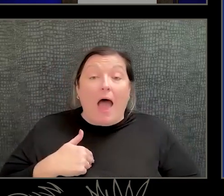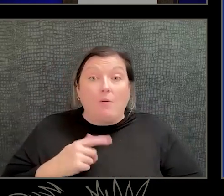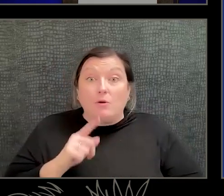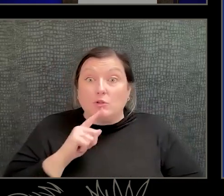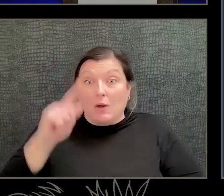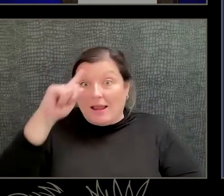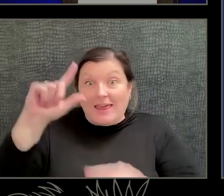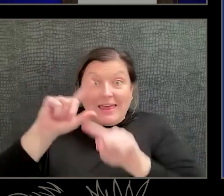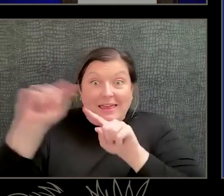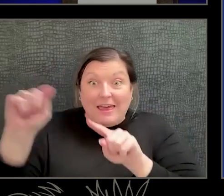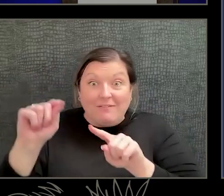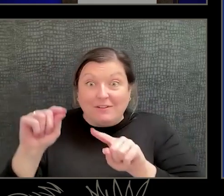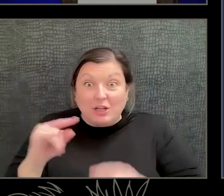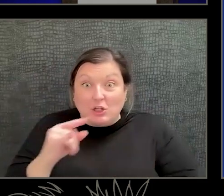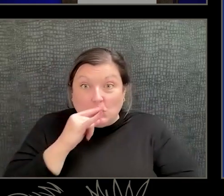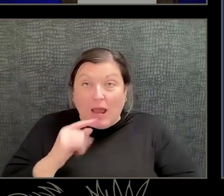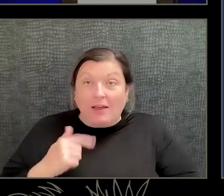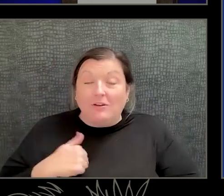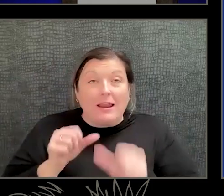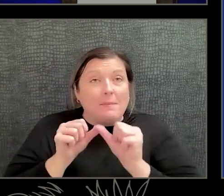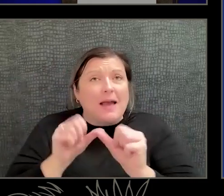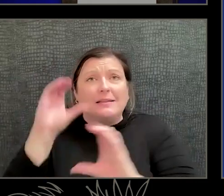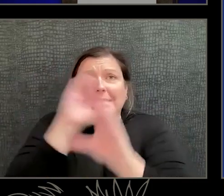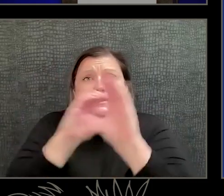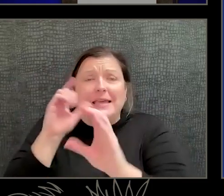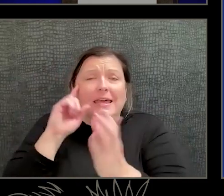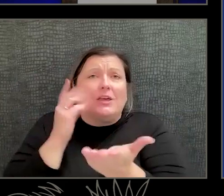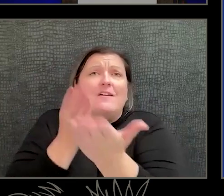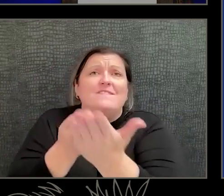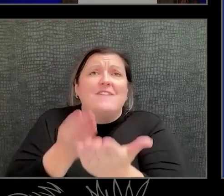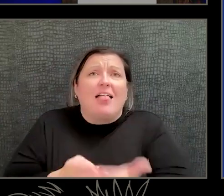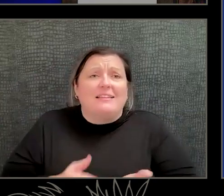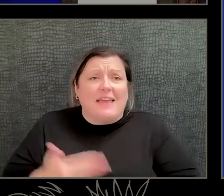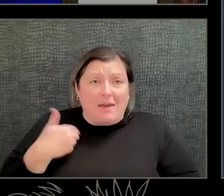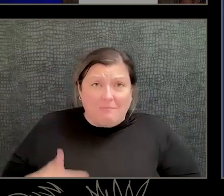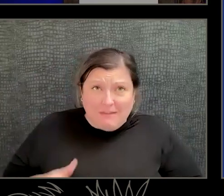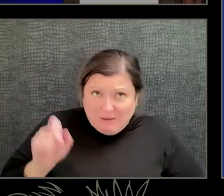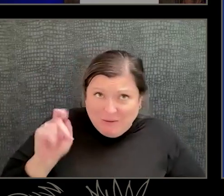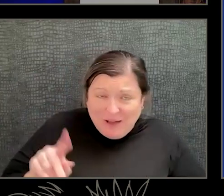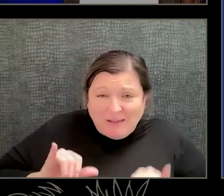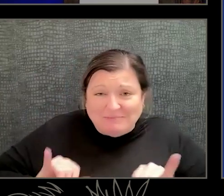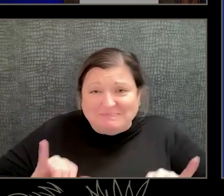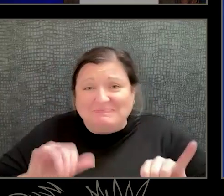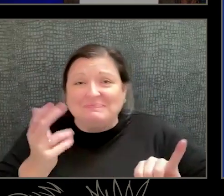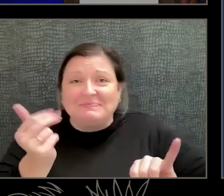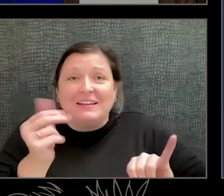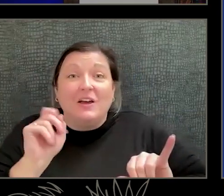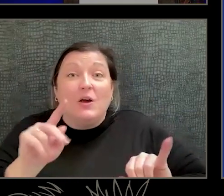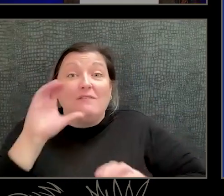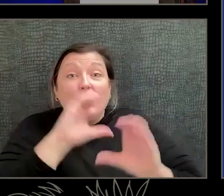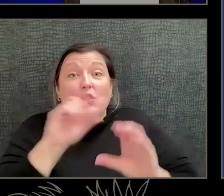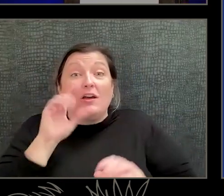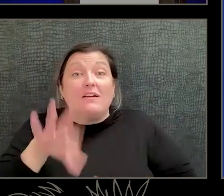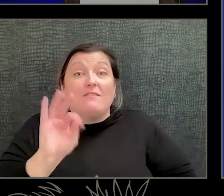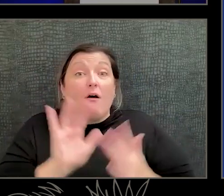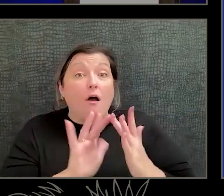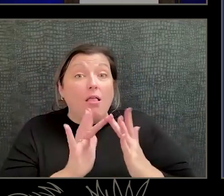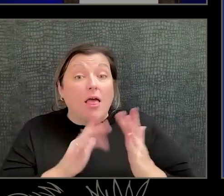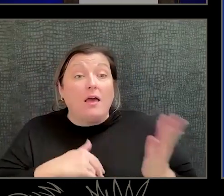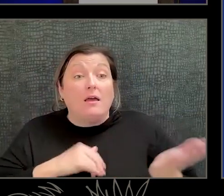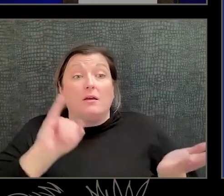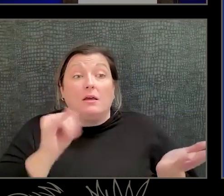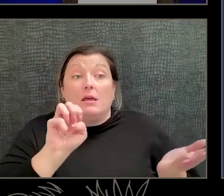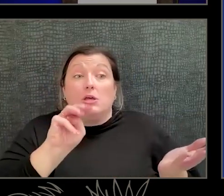up, and I'm just constantly seeking validation. So this is where we are now. If you're looking, you can find me online anywhere at